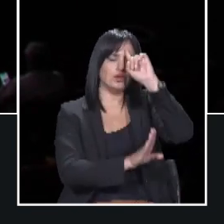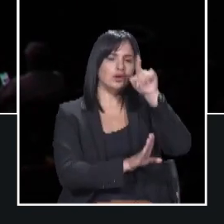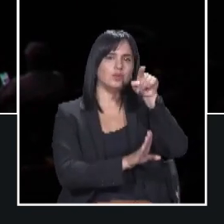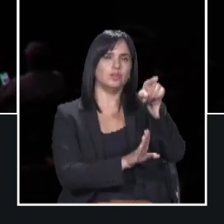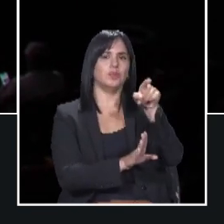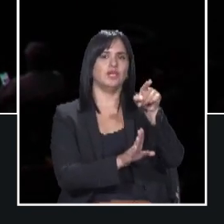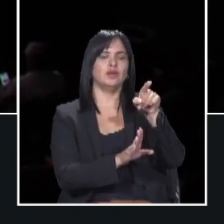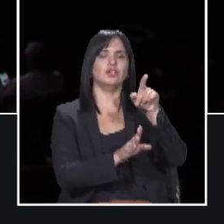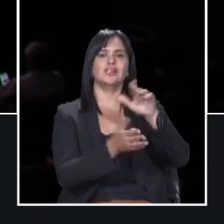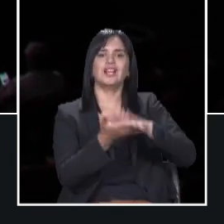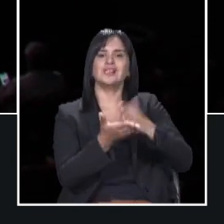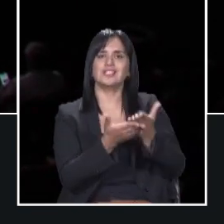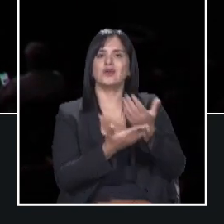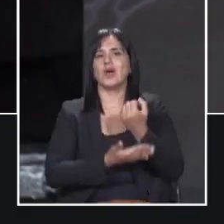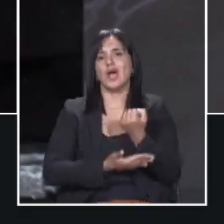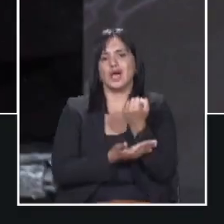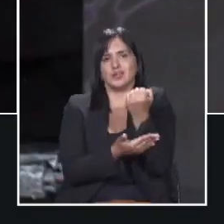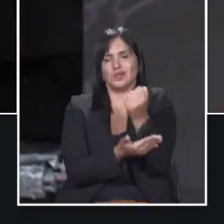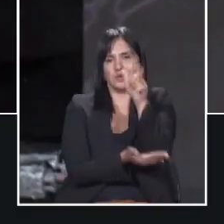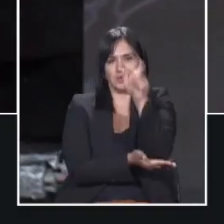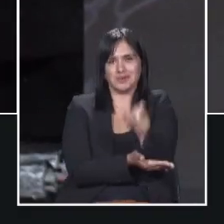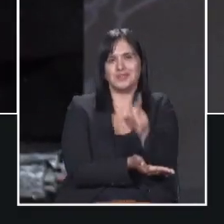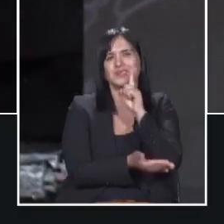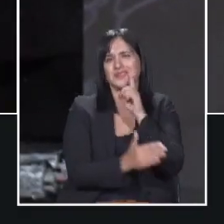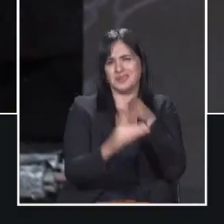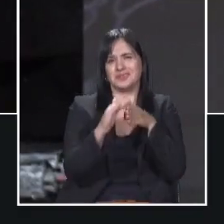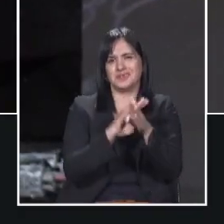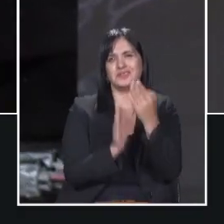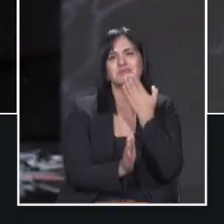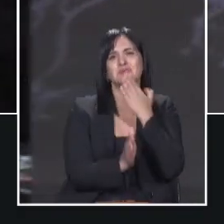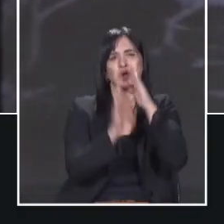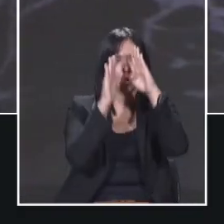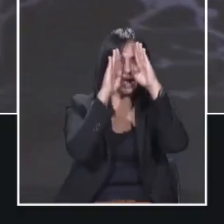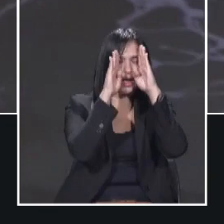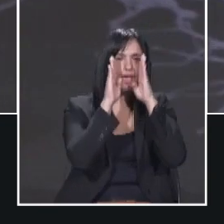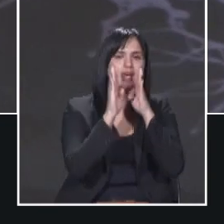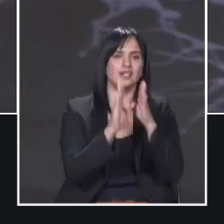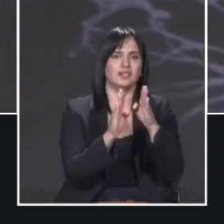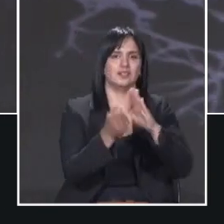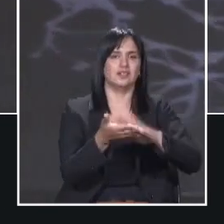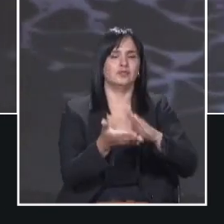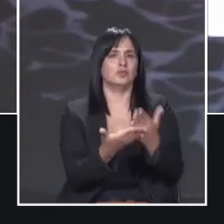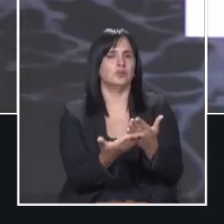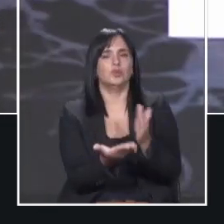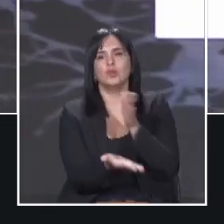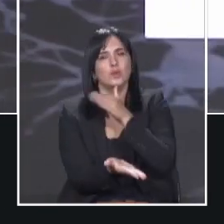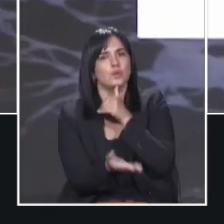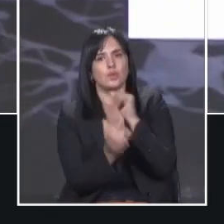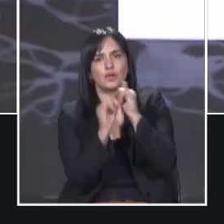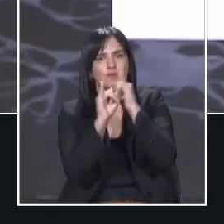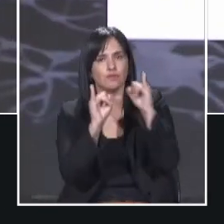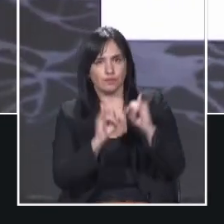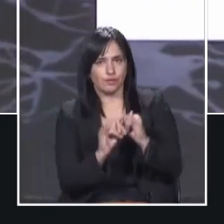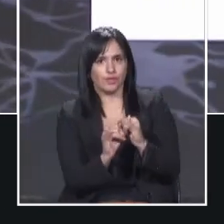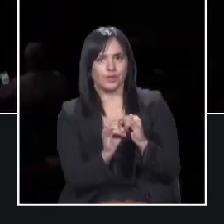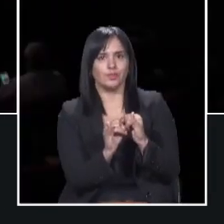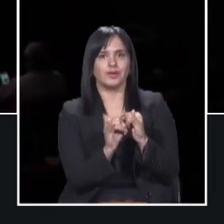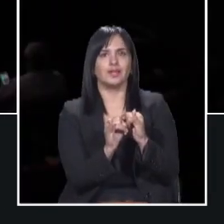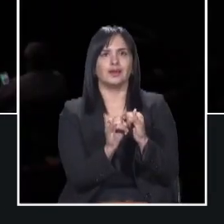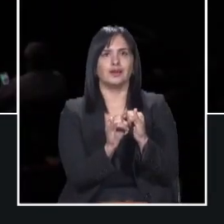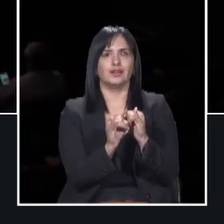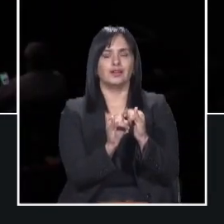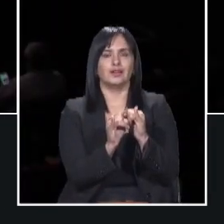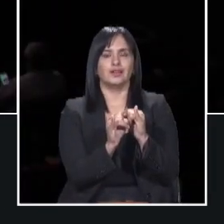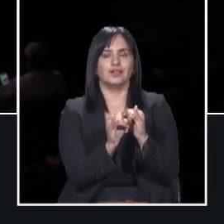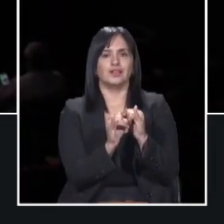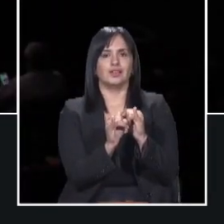people get access to better healthcare. There is no way we can make doctors fast enough to take care of 9 billion